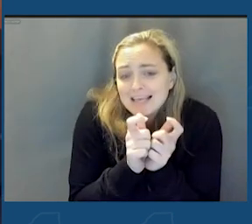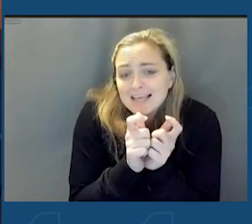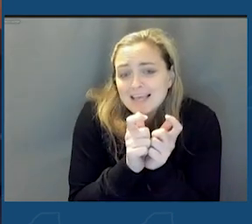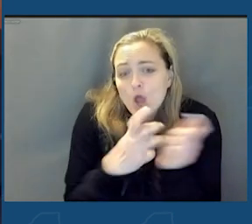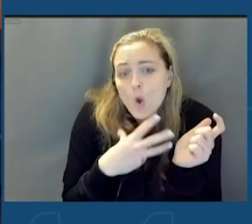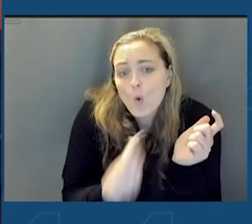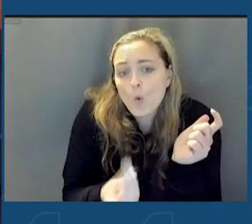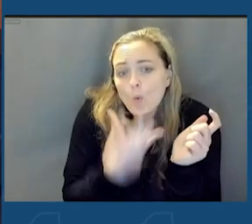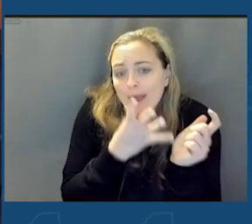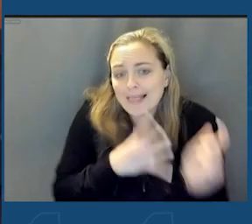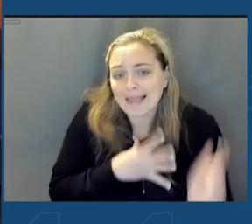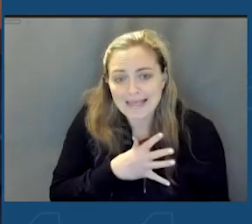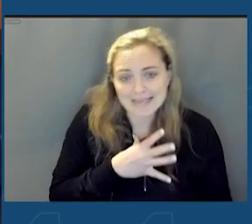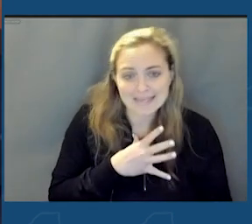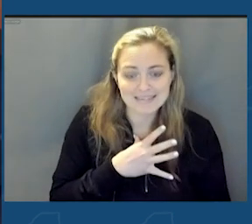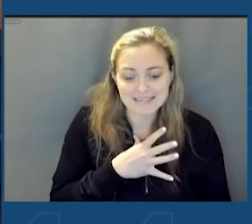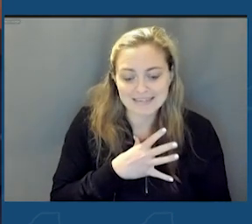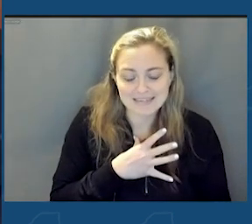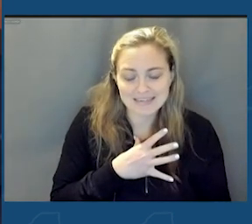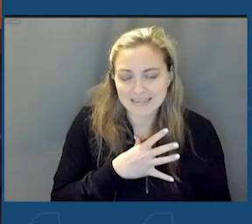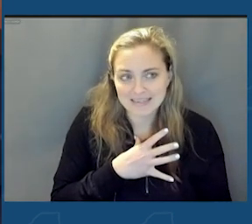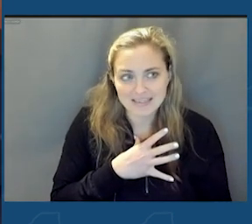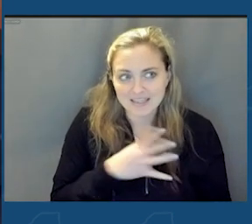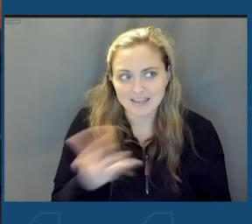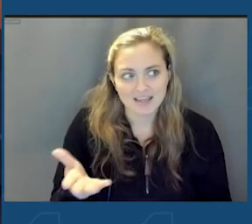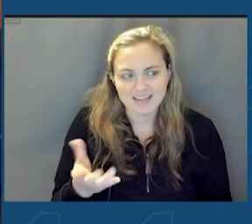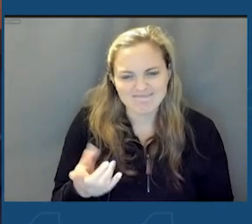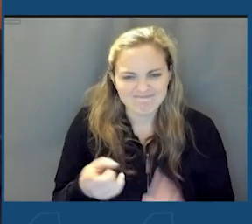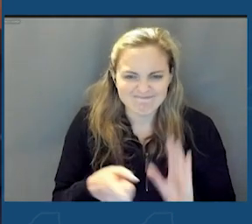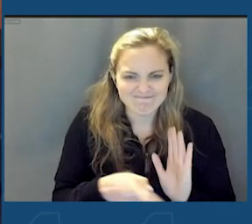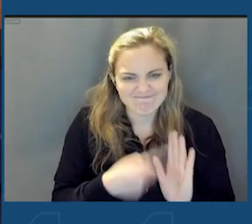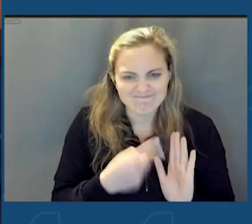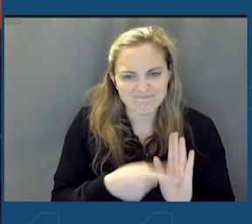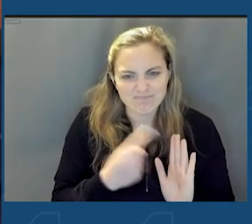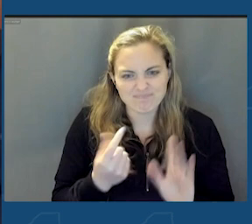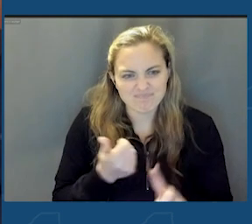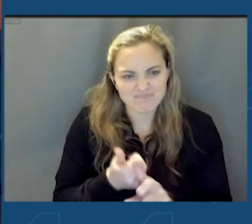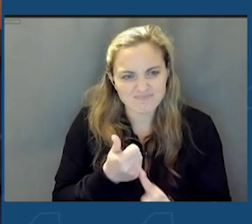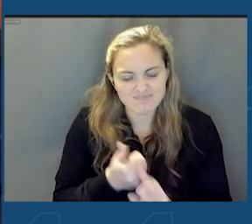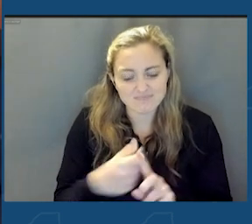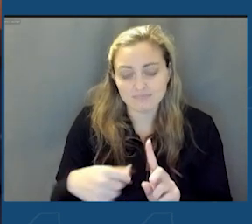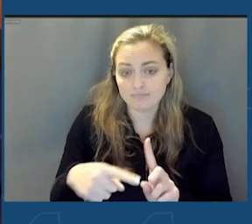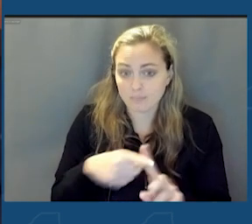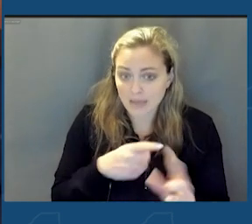lady who sometimes by herself, if positive workforce is